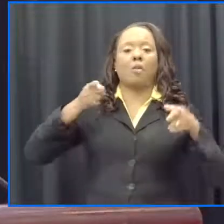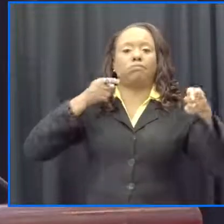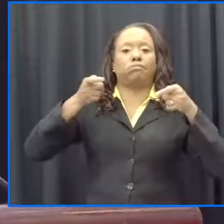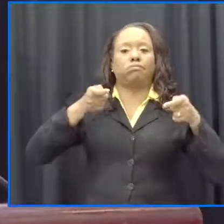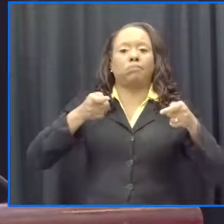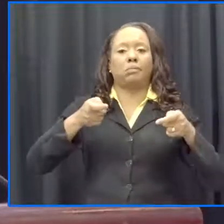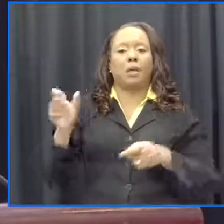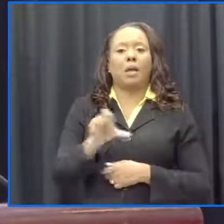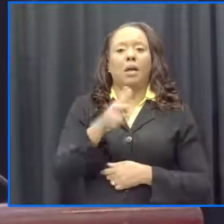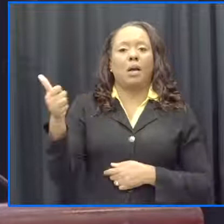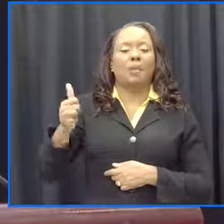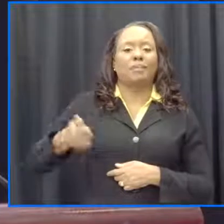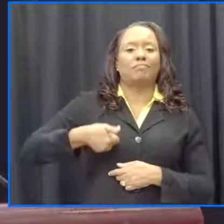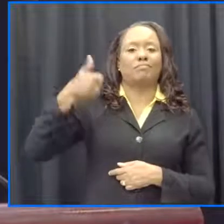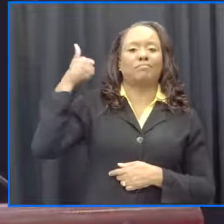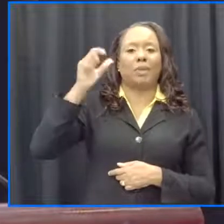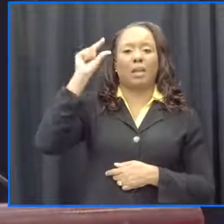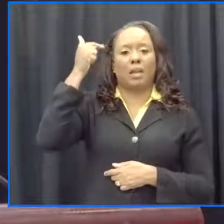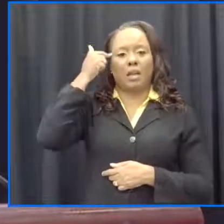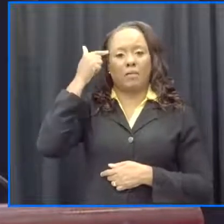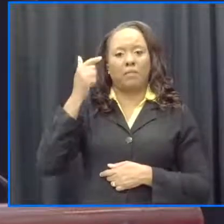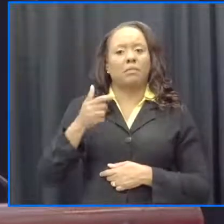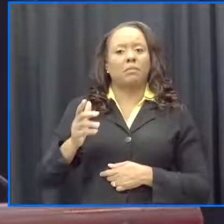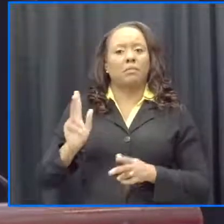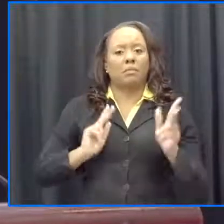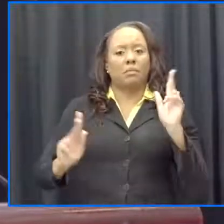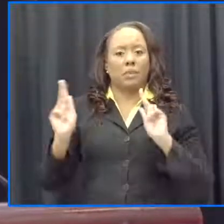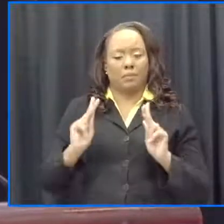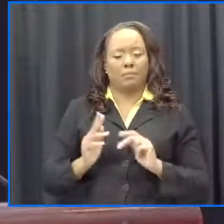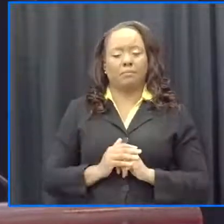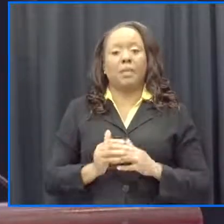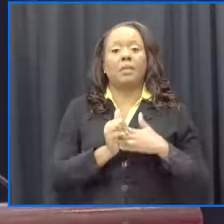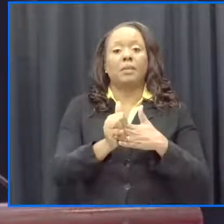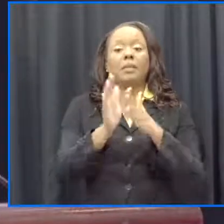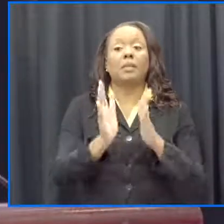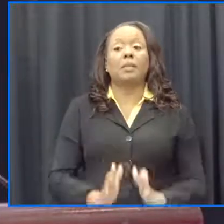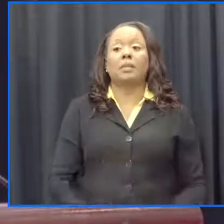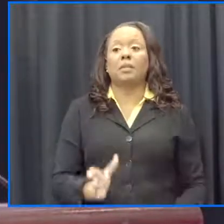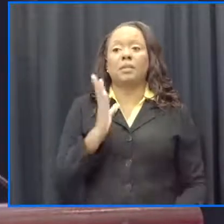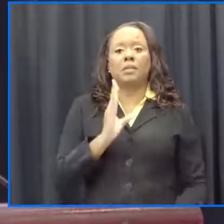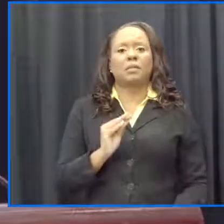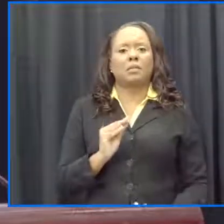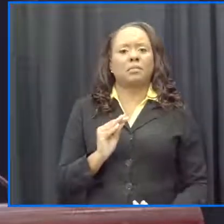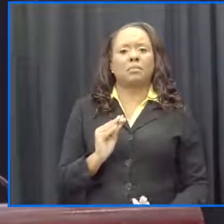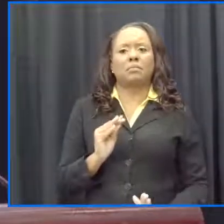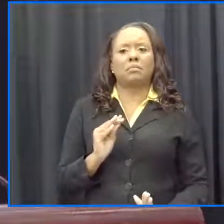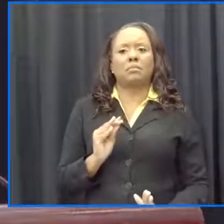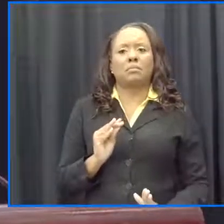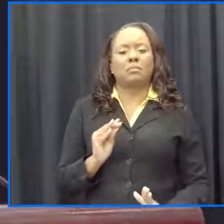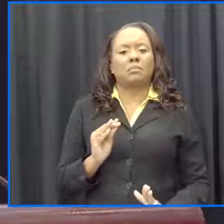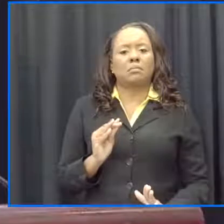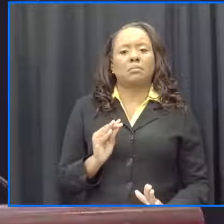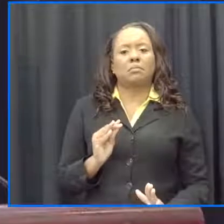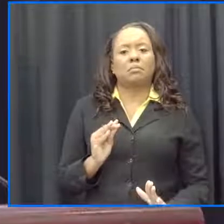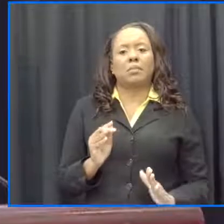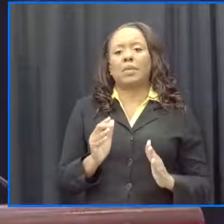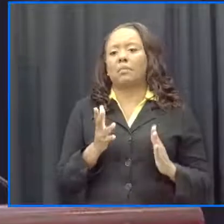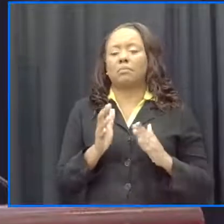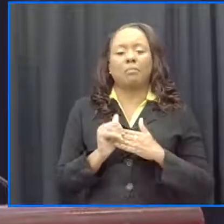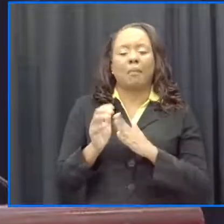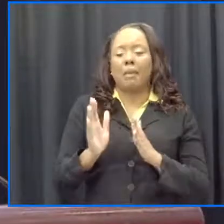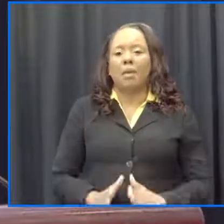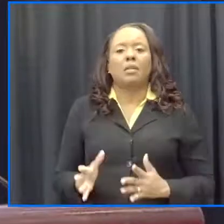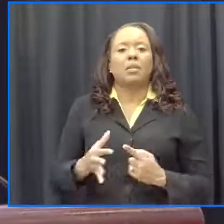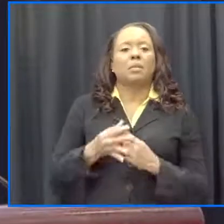Governance, other senior government officials, leaders and representatives of special interest groups, specially